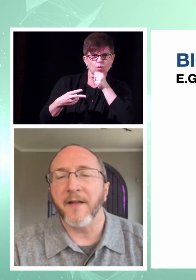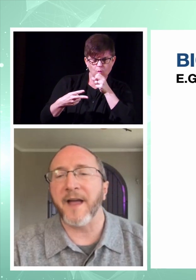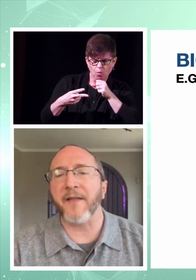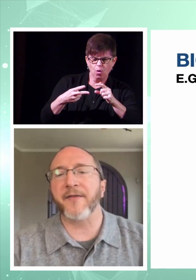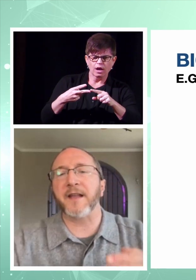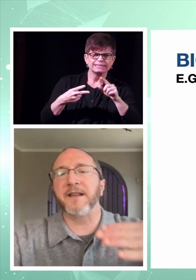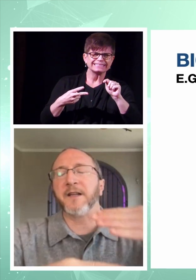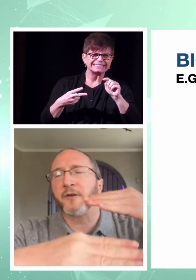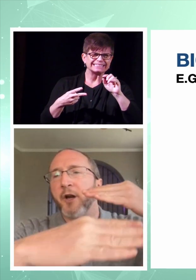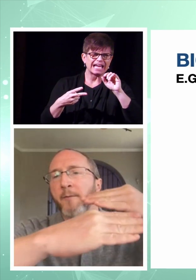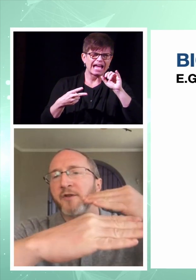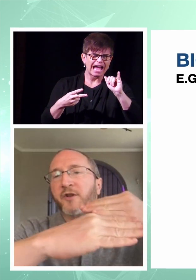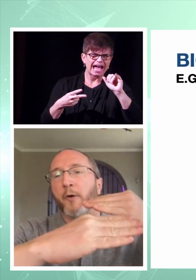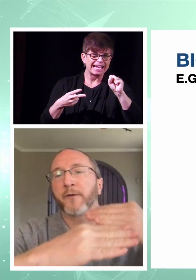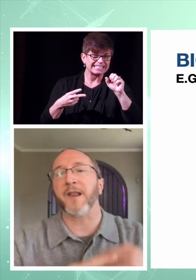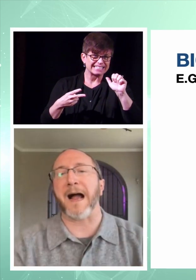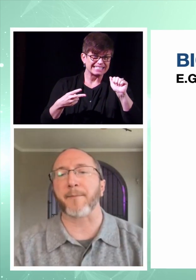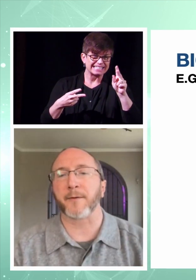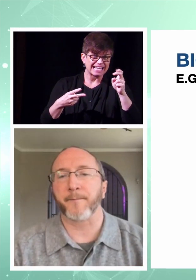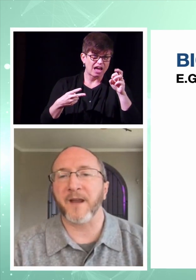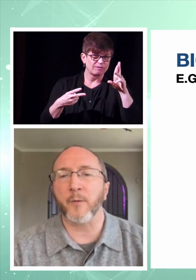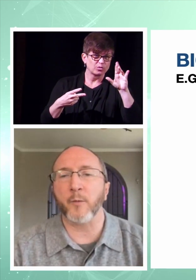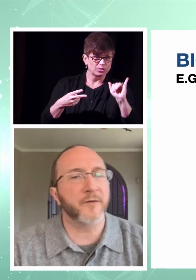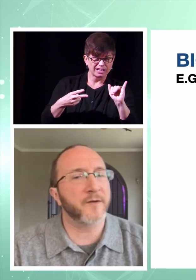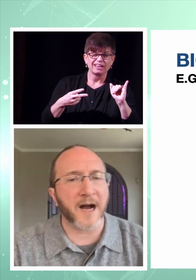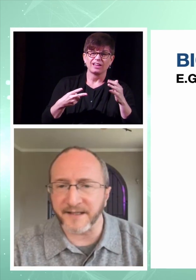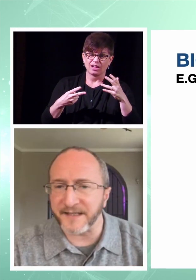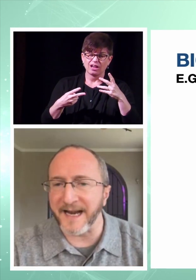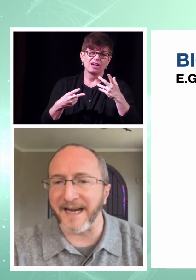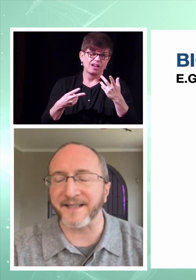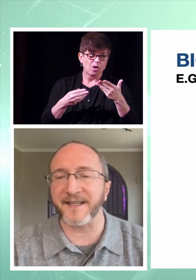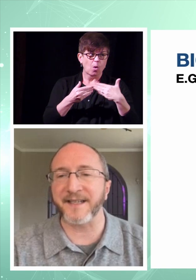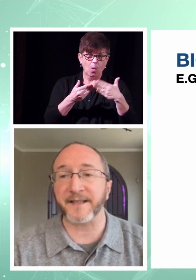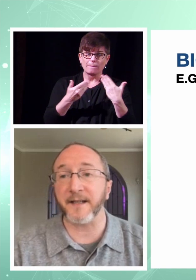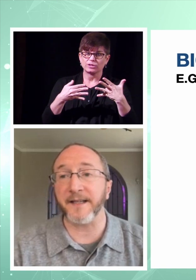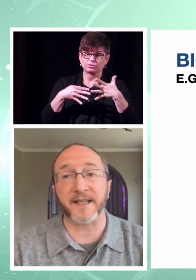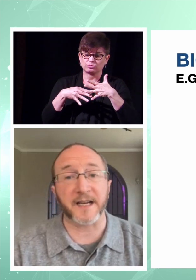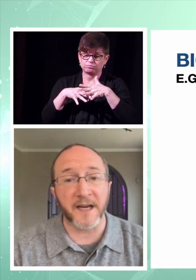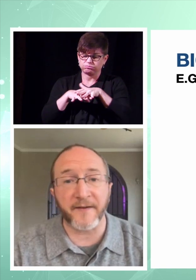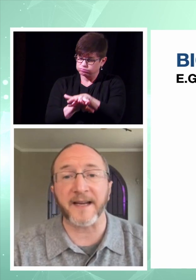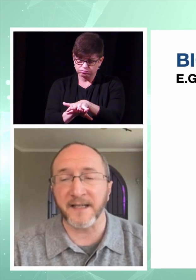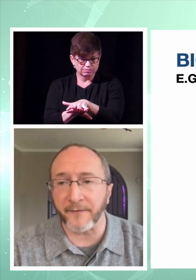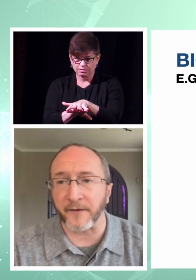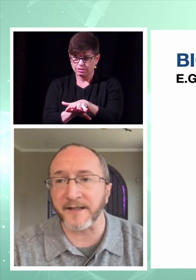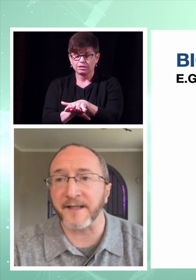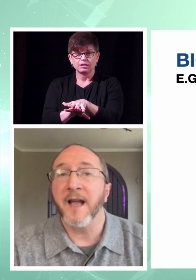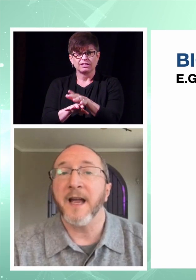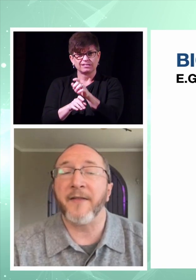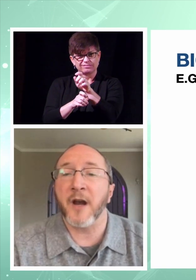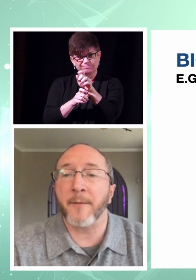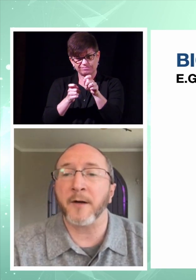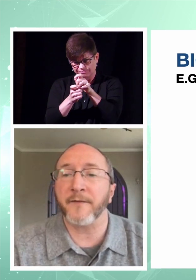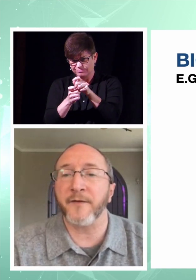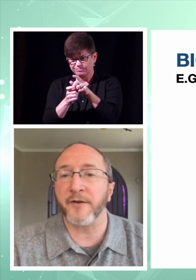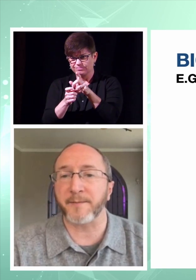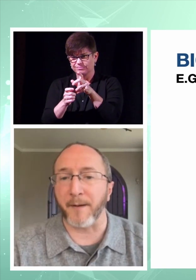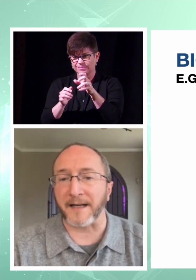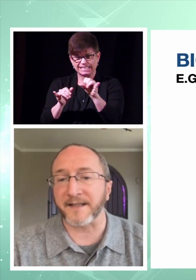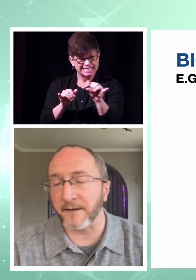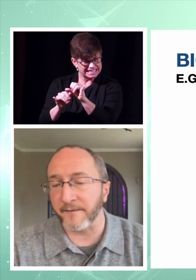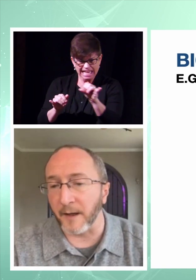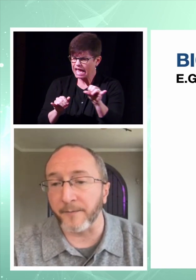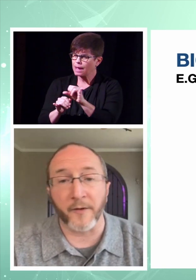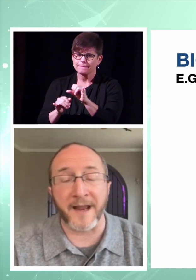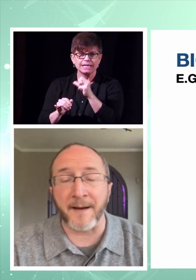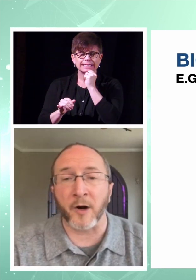Tysabri, that they literally almost overlap. And we do not see a statistically significant difference in the number of new